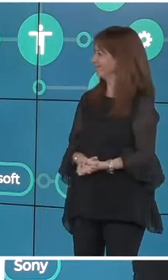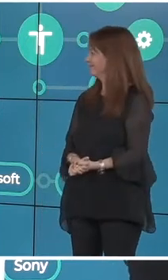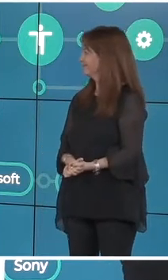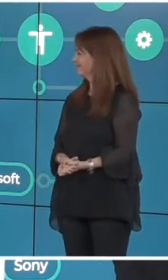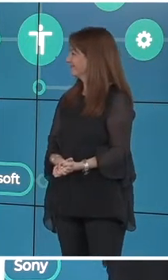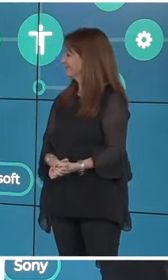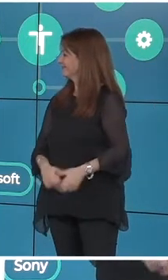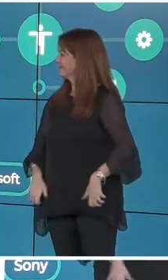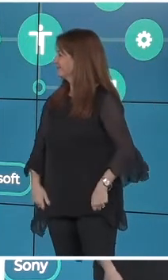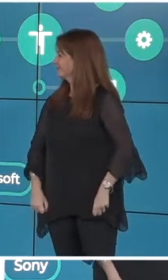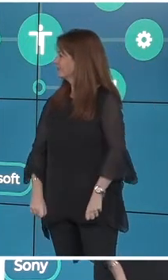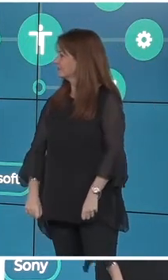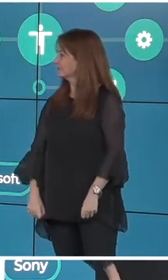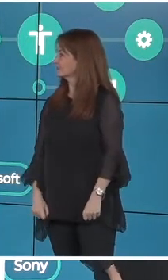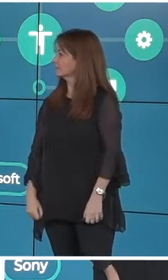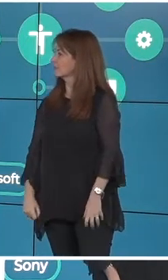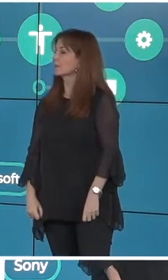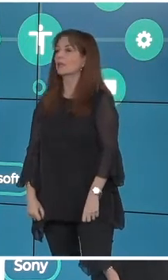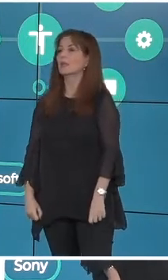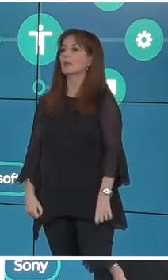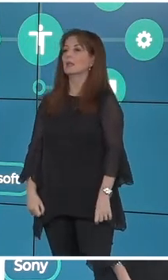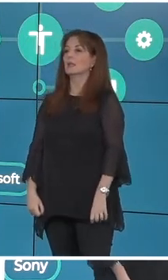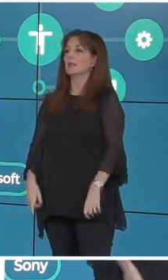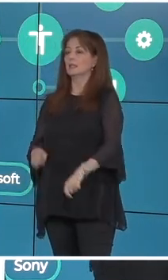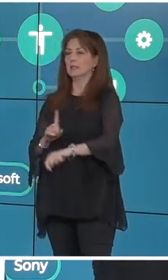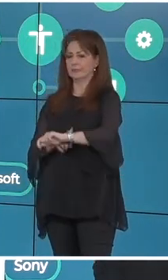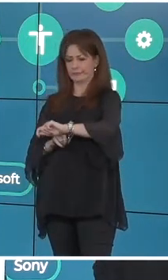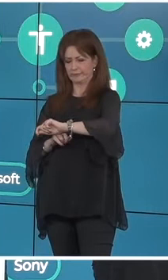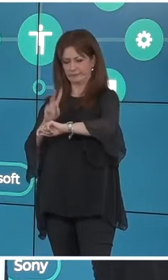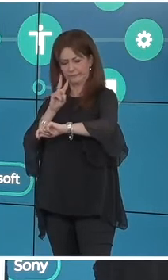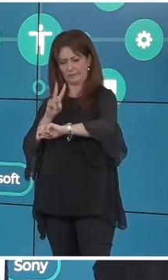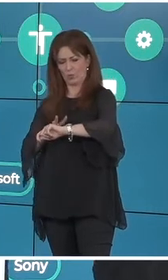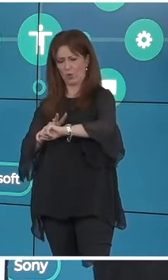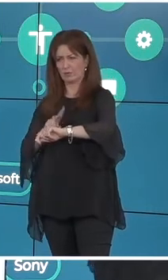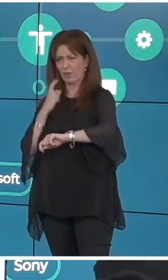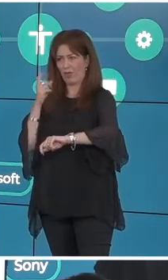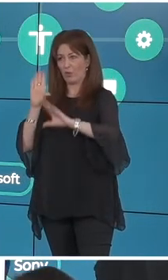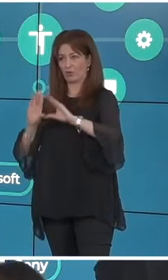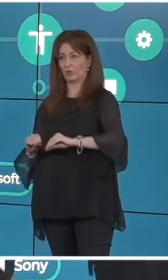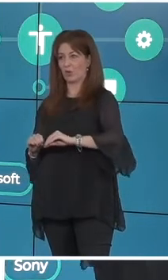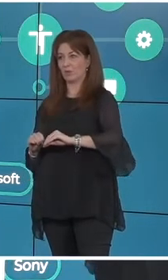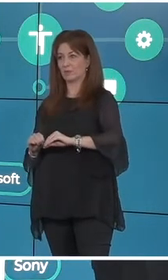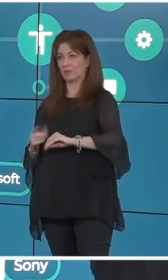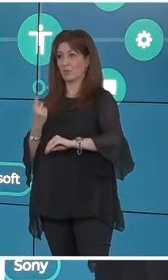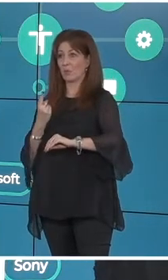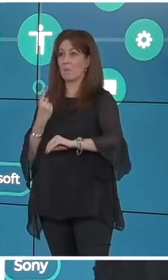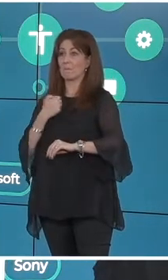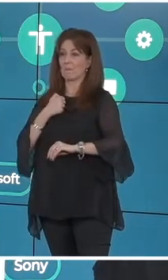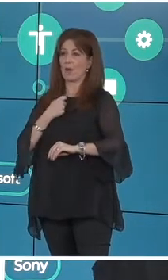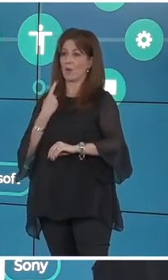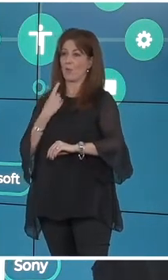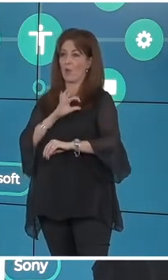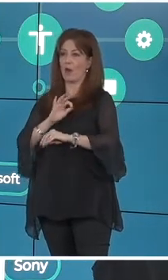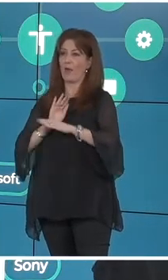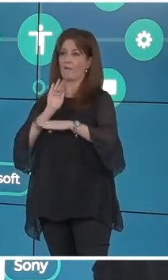night. Otherwise, we go to the bar. So I just thought my watch had actually stopped because it only says 5:15, and mine's is an hour forward. Oh yeah, yours is wrong.